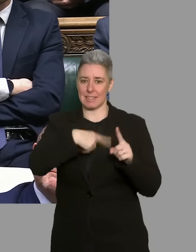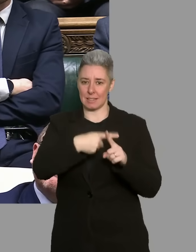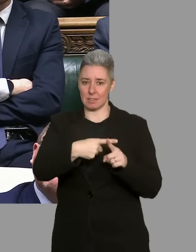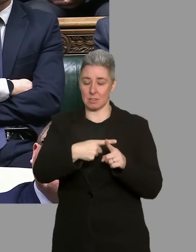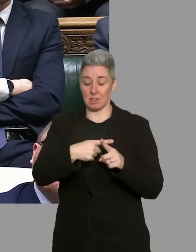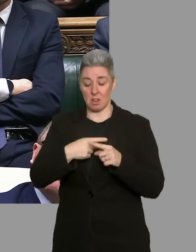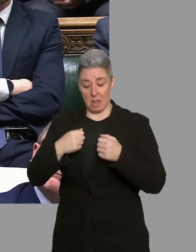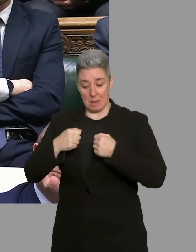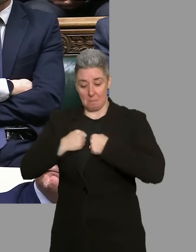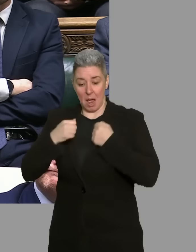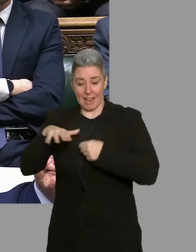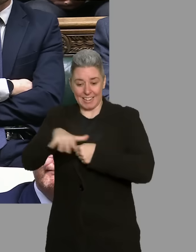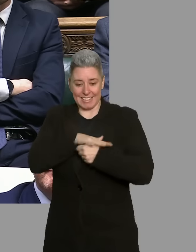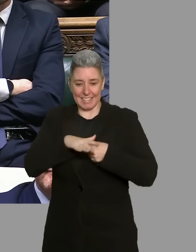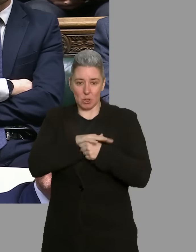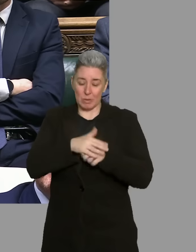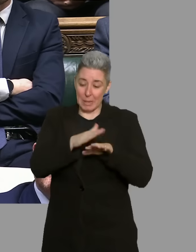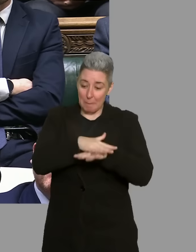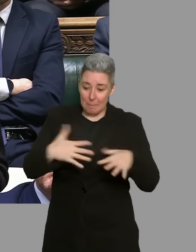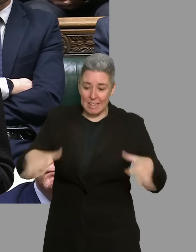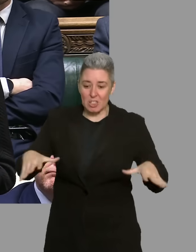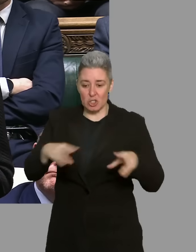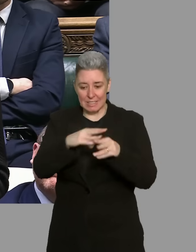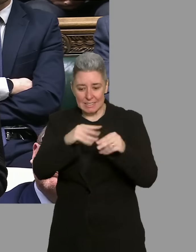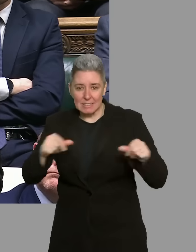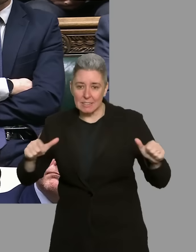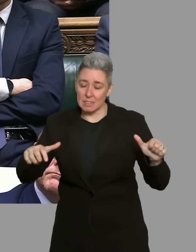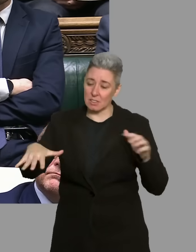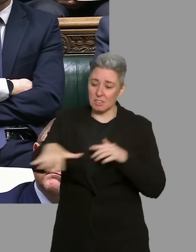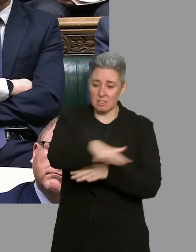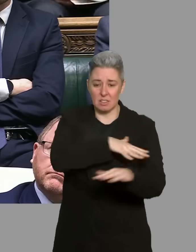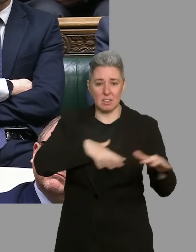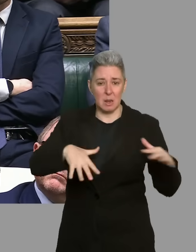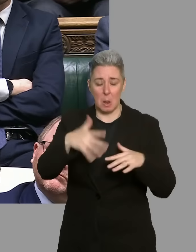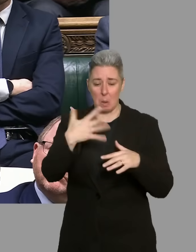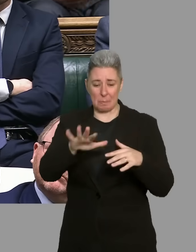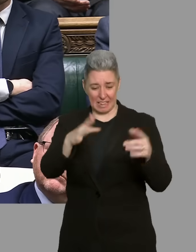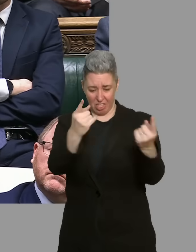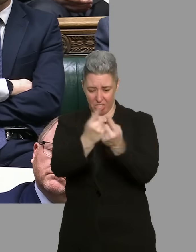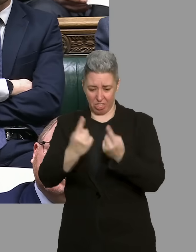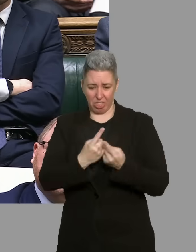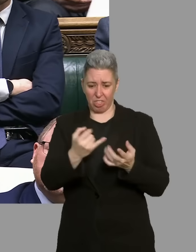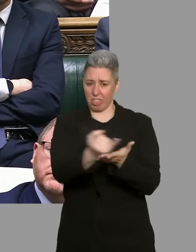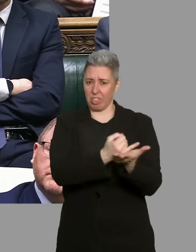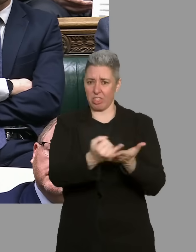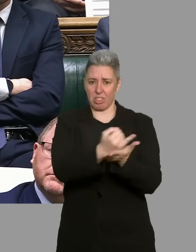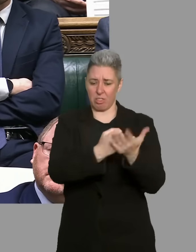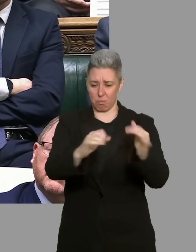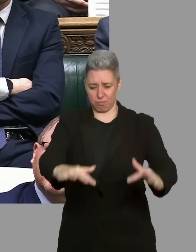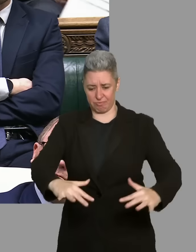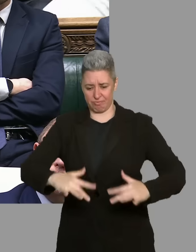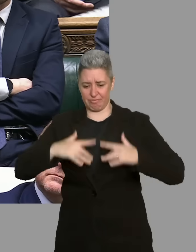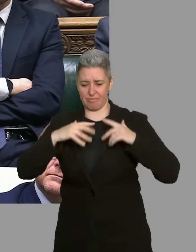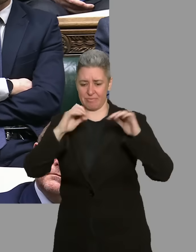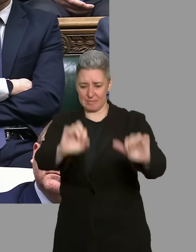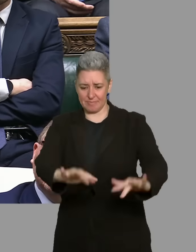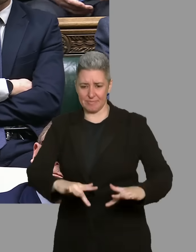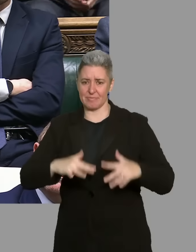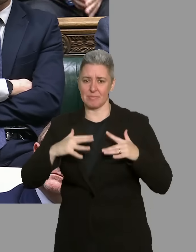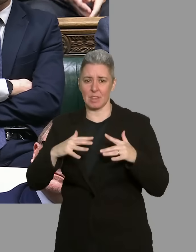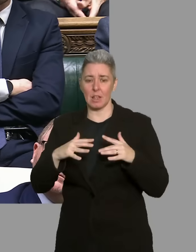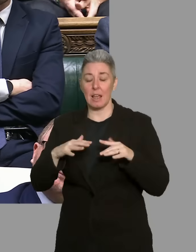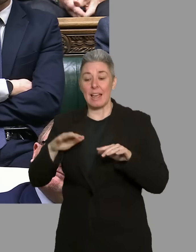polluted with toxic debris. The clean-up was initiated and led almost exclusively by